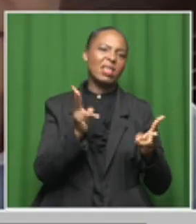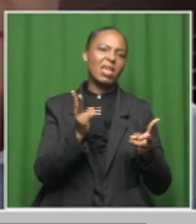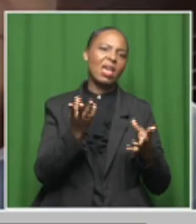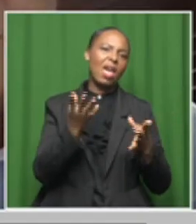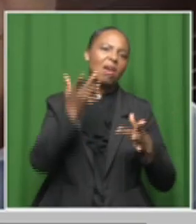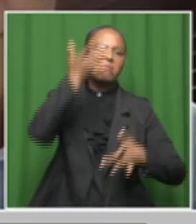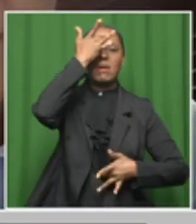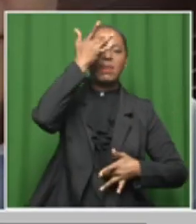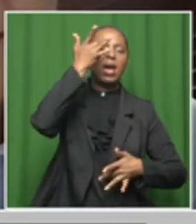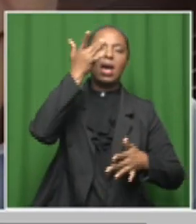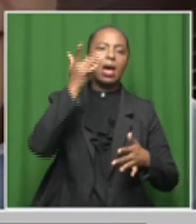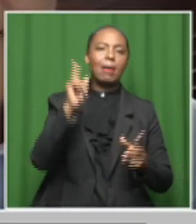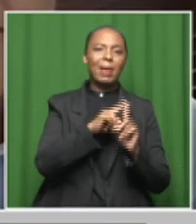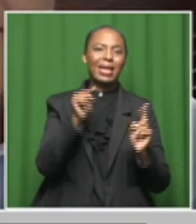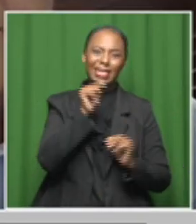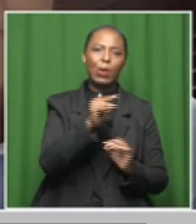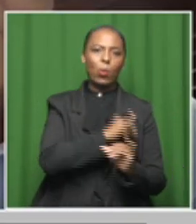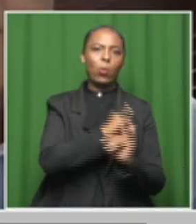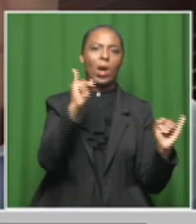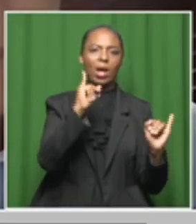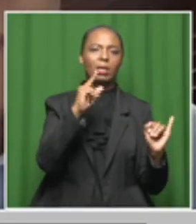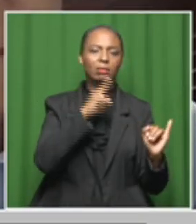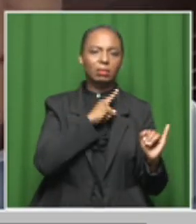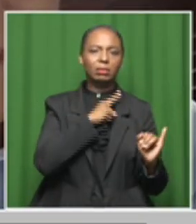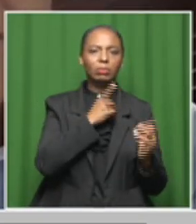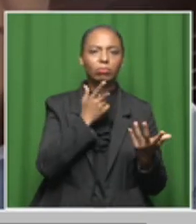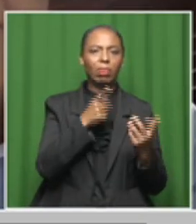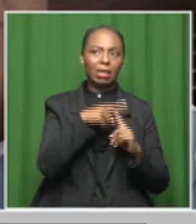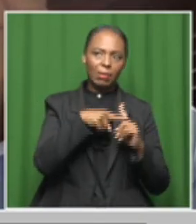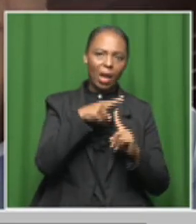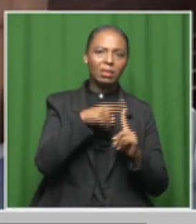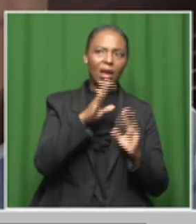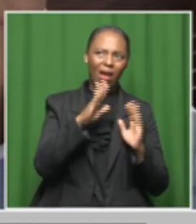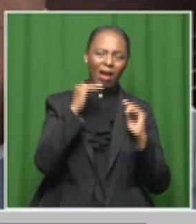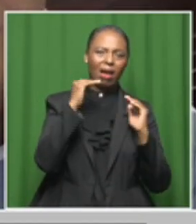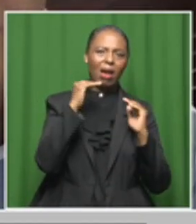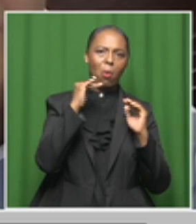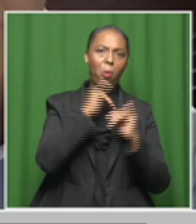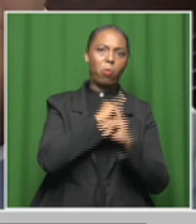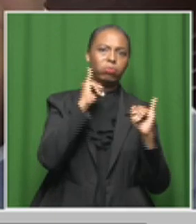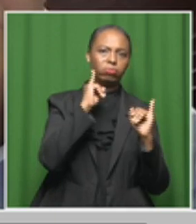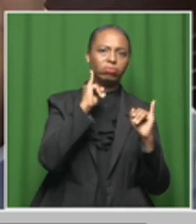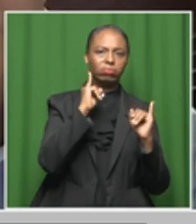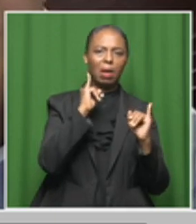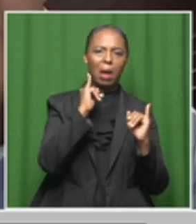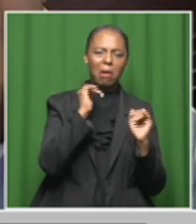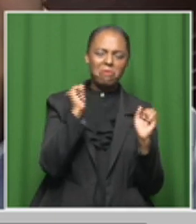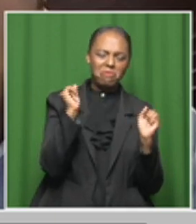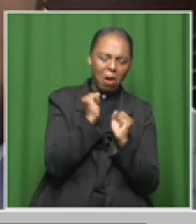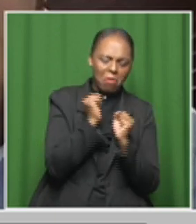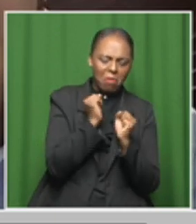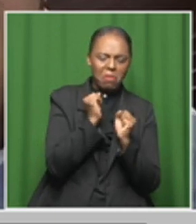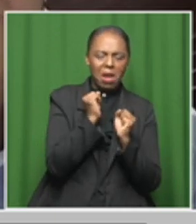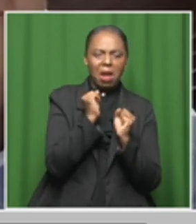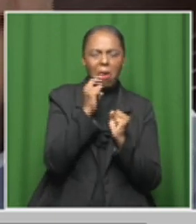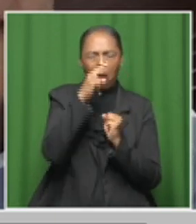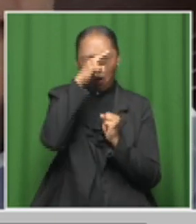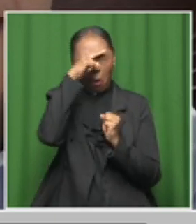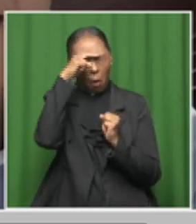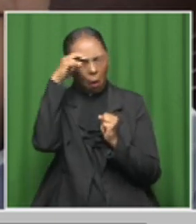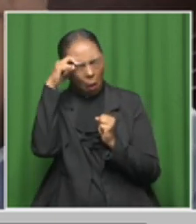the year. So I think it's more severe. It's associated with fevers, body aches and